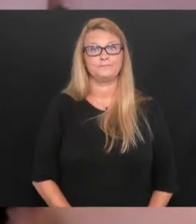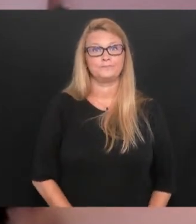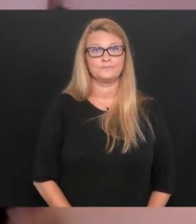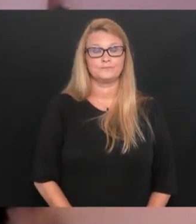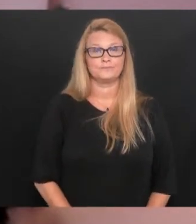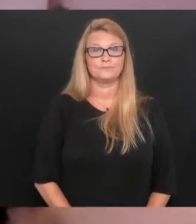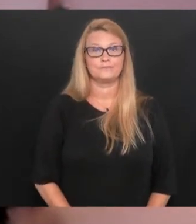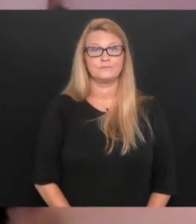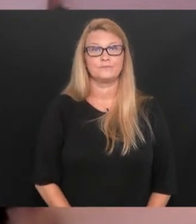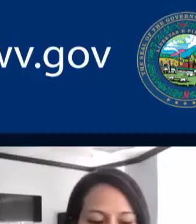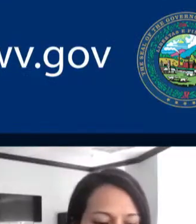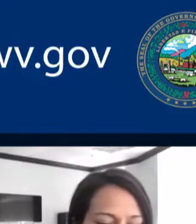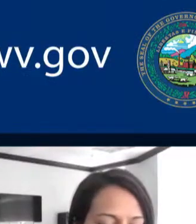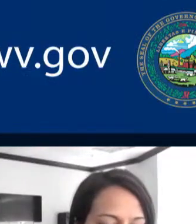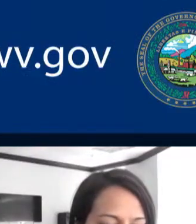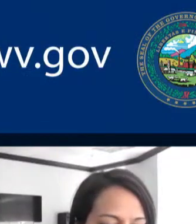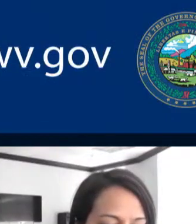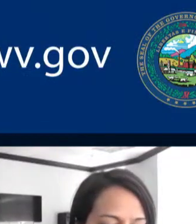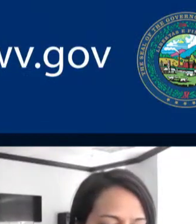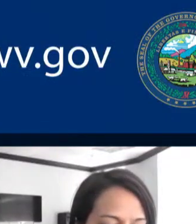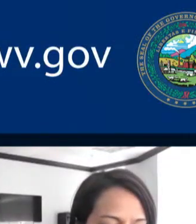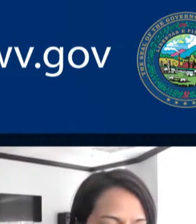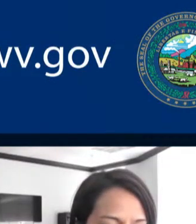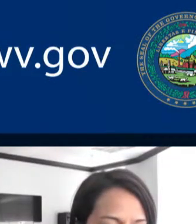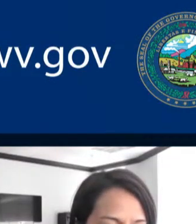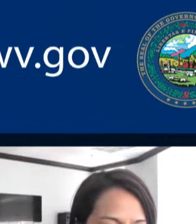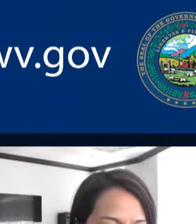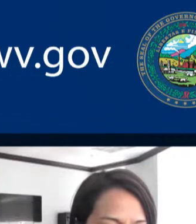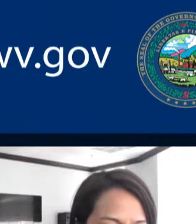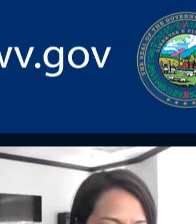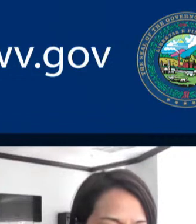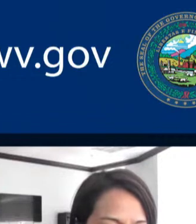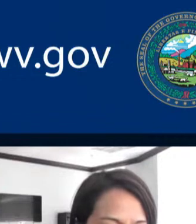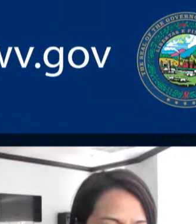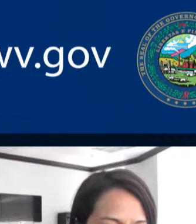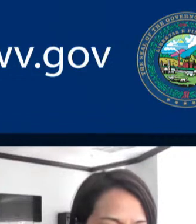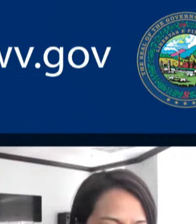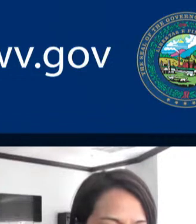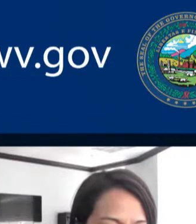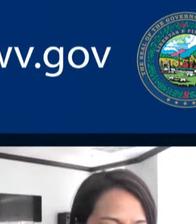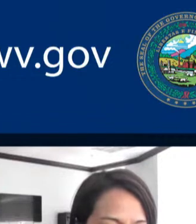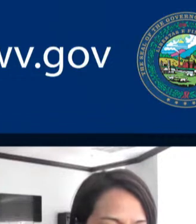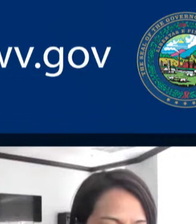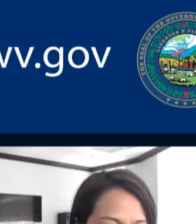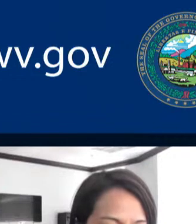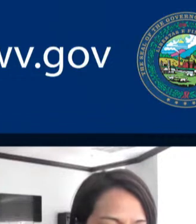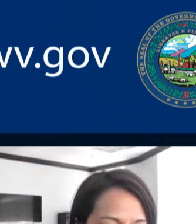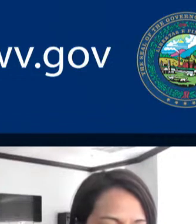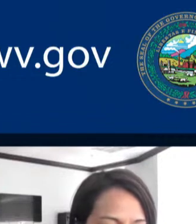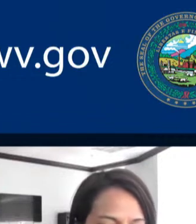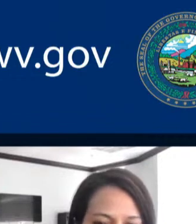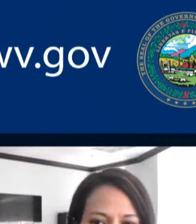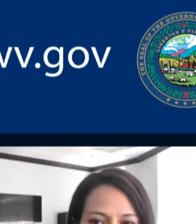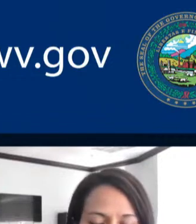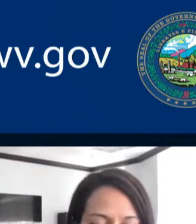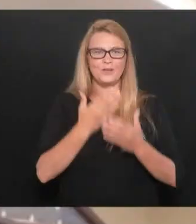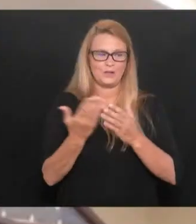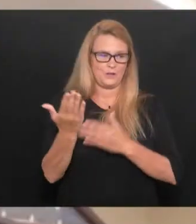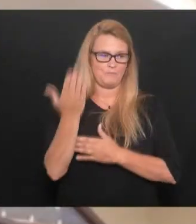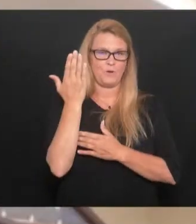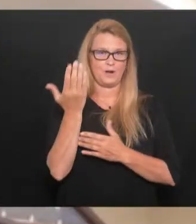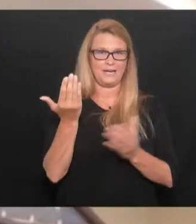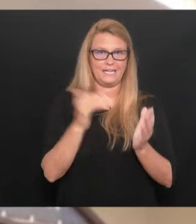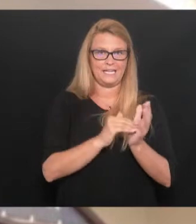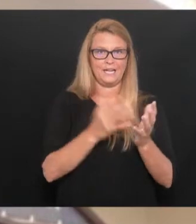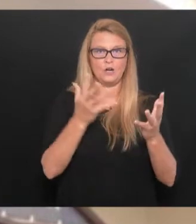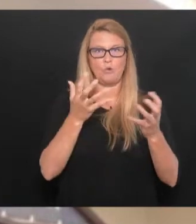All right, thank you, Dr. Marsh. Next to retired Major General Jim Hoyer, the director of our Joint Interagency Task Force. Good morning. Again, would like to